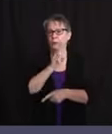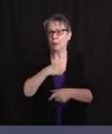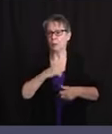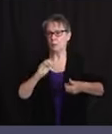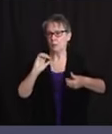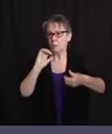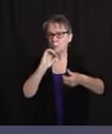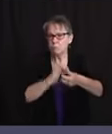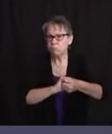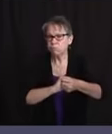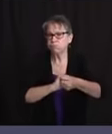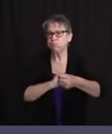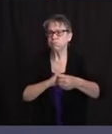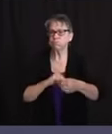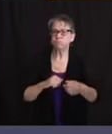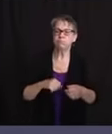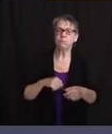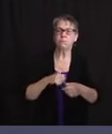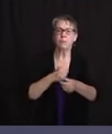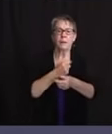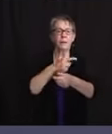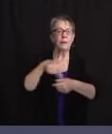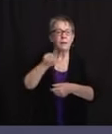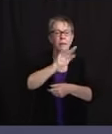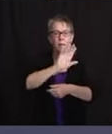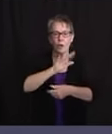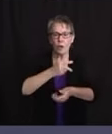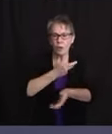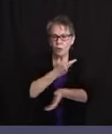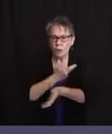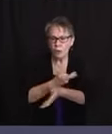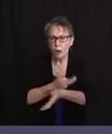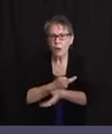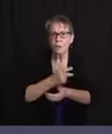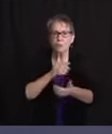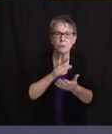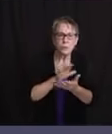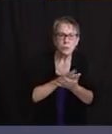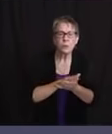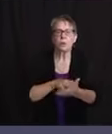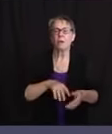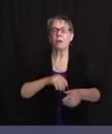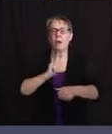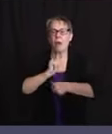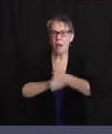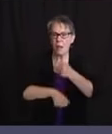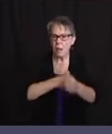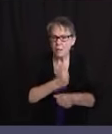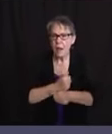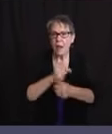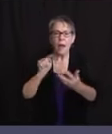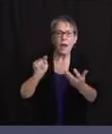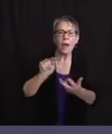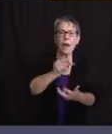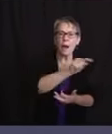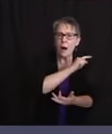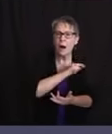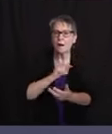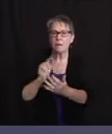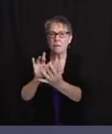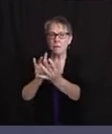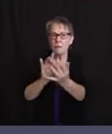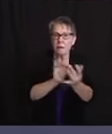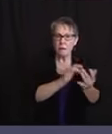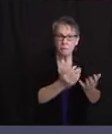graduate students and alumni to engage in contact tracing activities in their home communities. We hope to begin supplying local